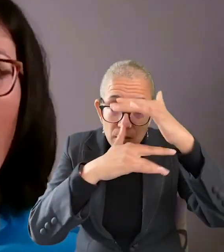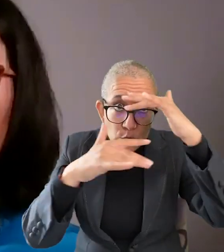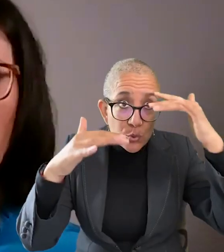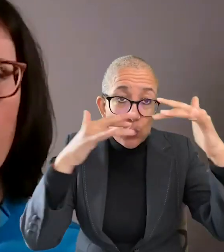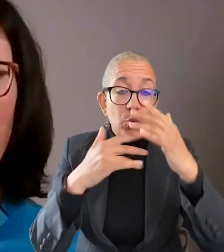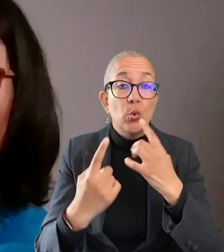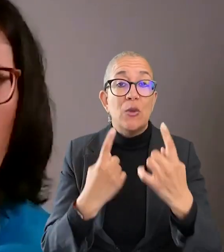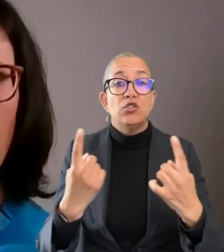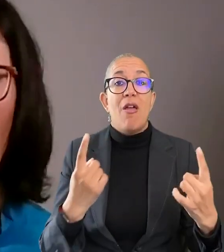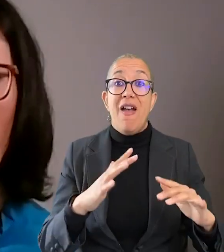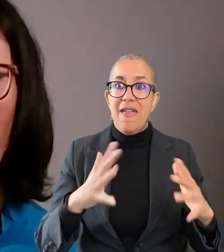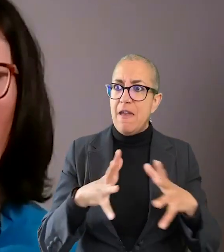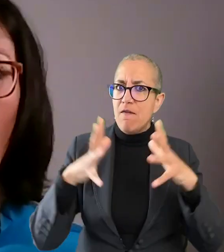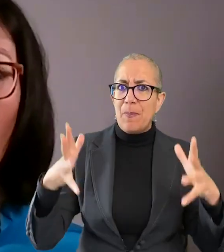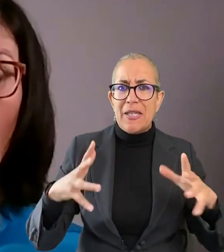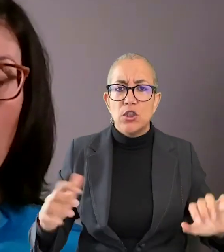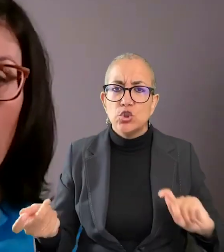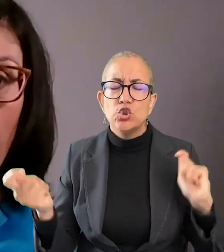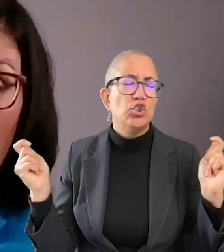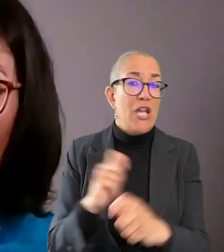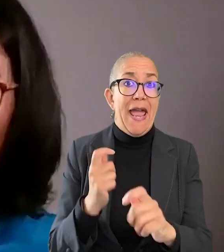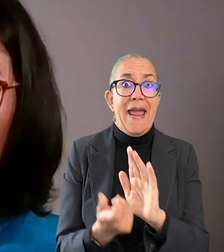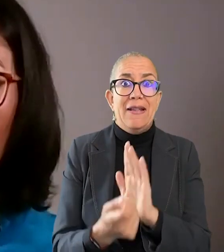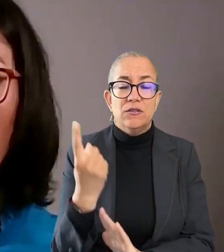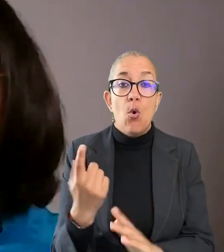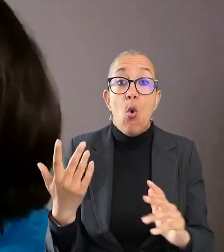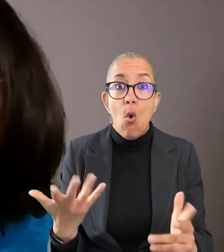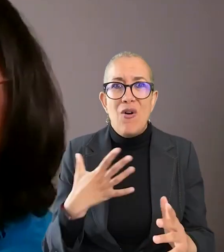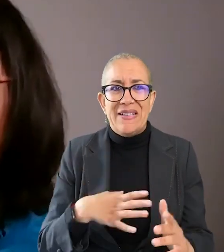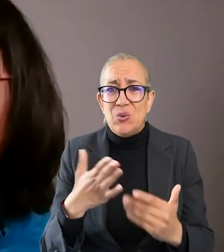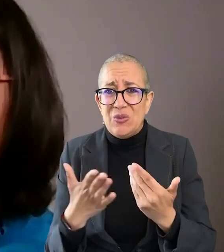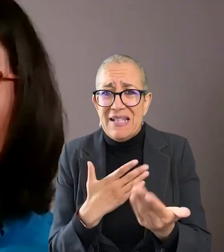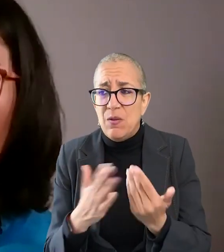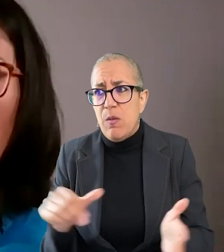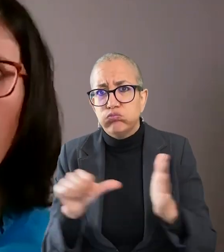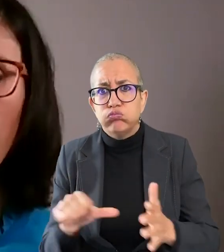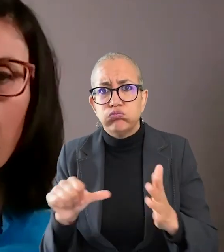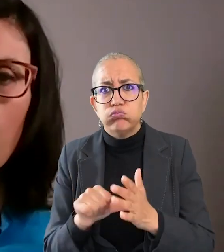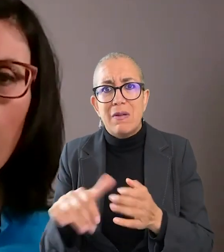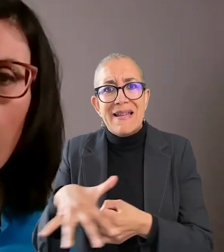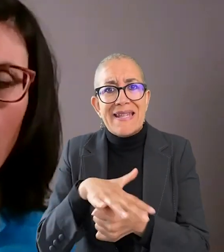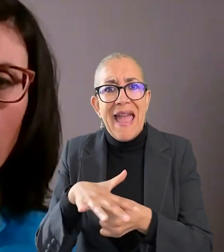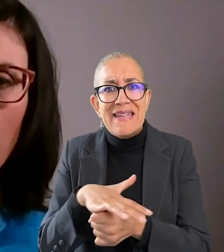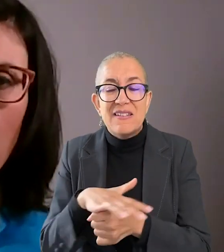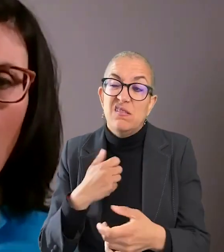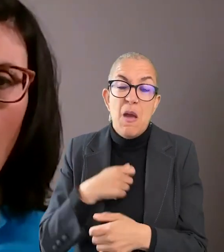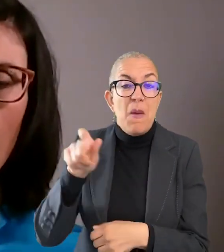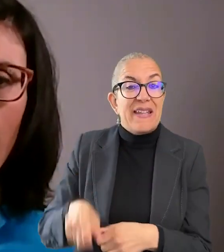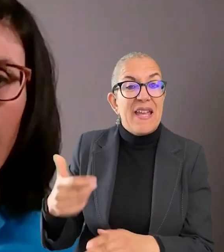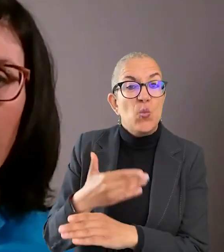that when, you know, big changes happen, or, you know, they have to deal with a particularly difficult case, which is often the case with my